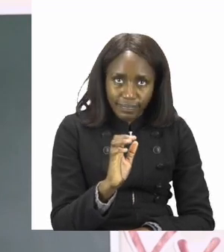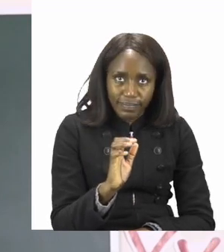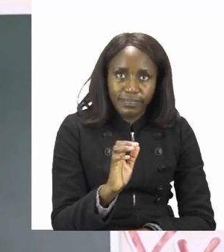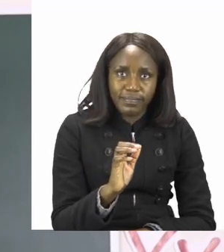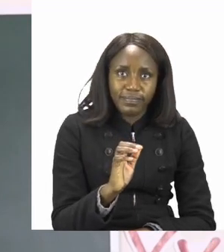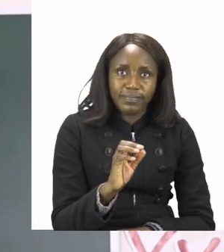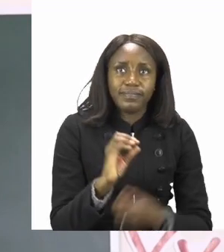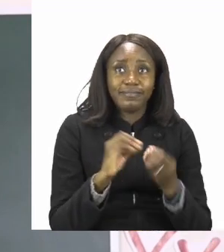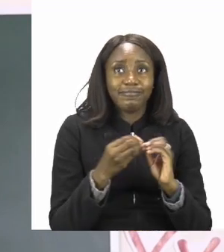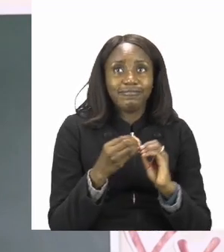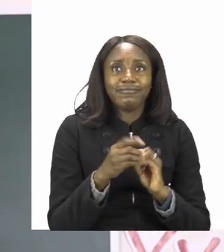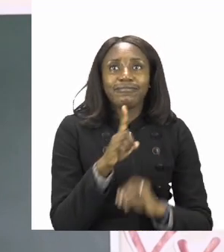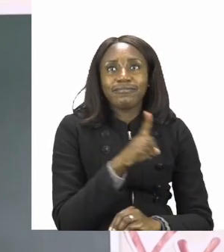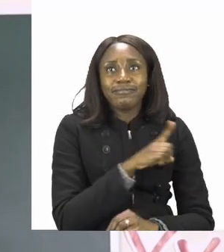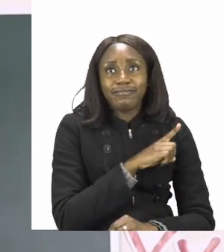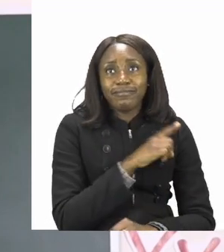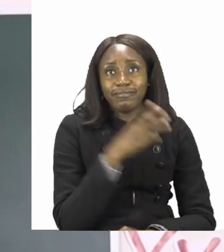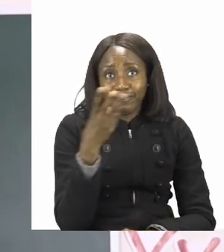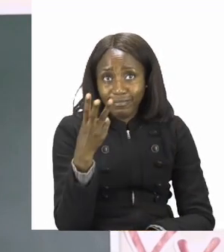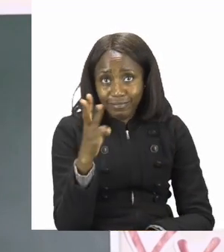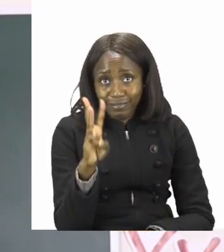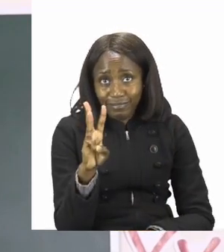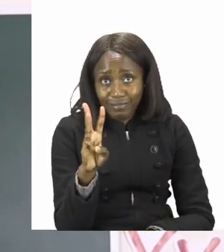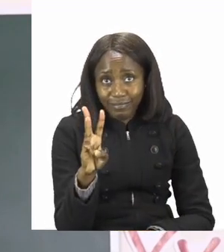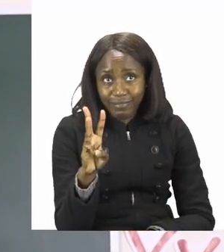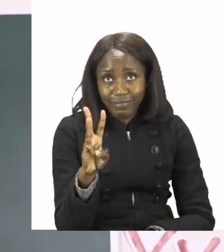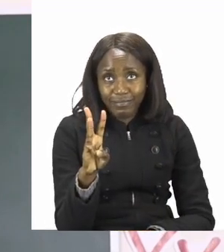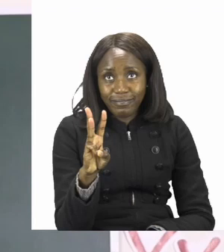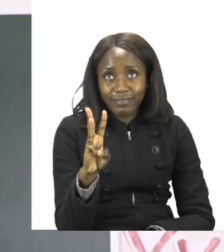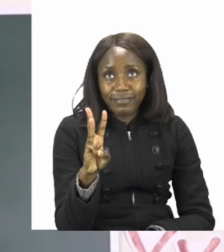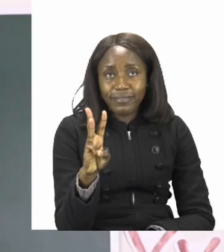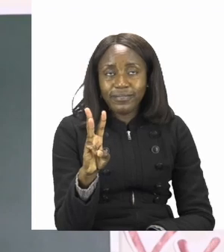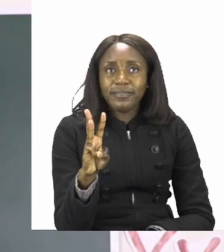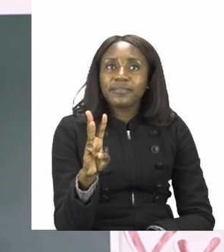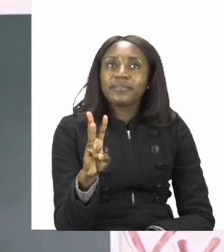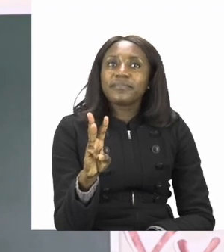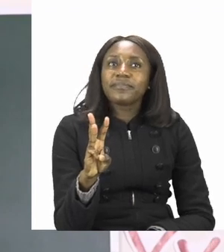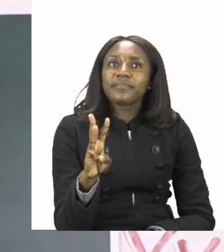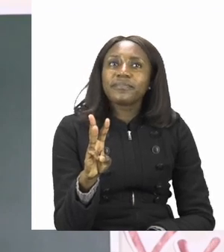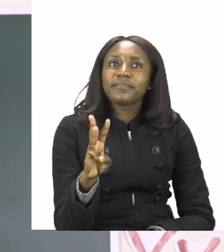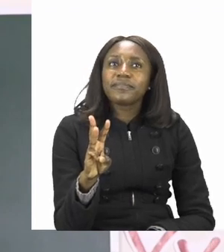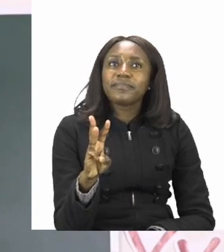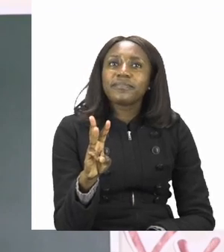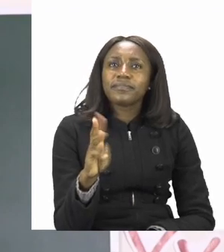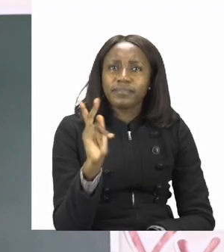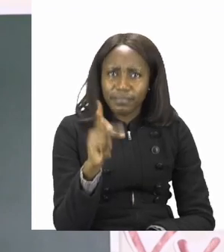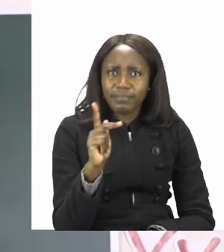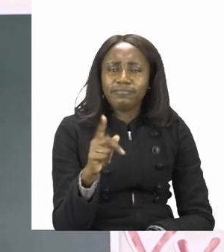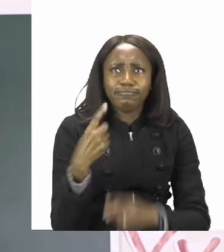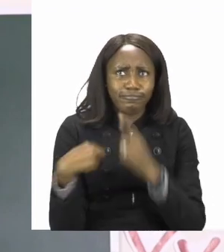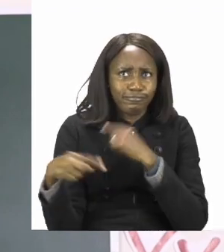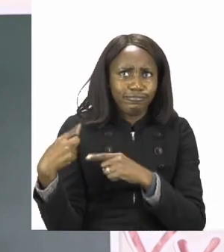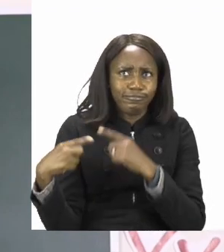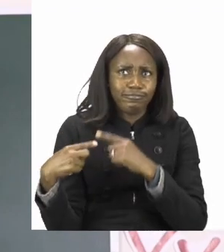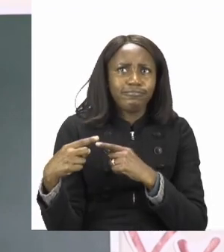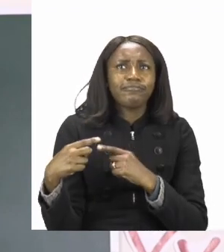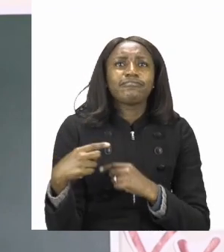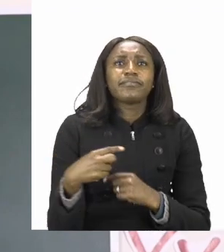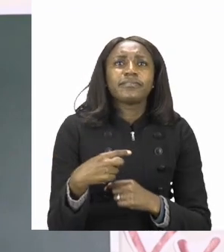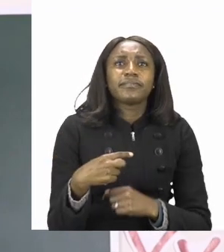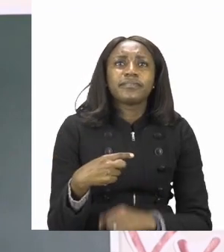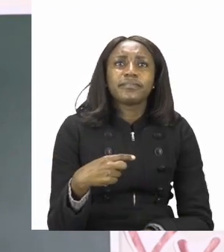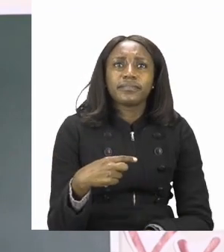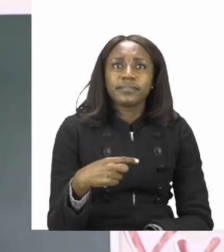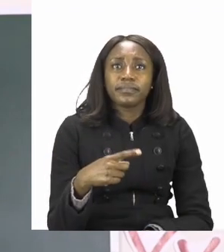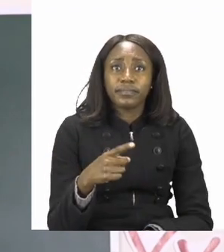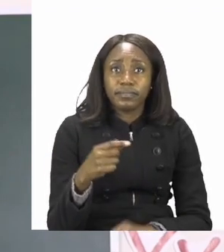the number we landed on was 16. Let's count again just to be sure.